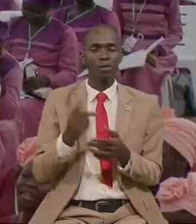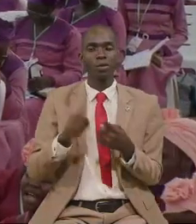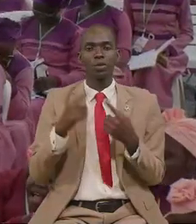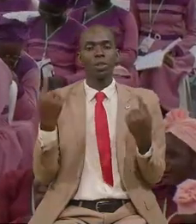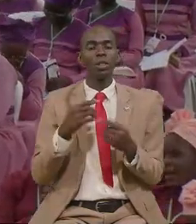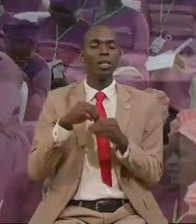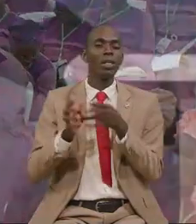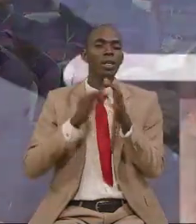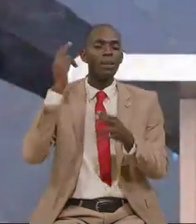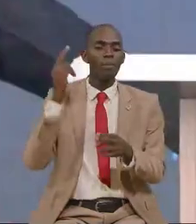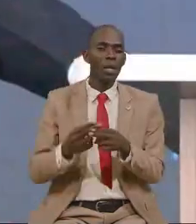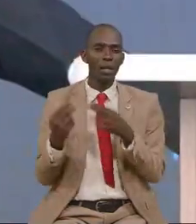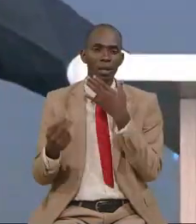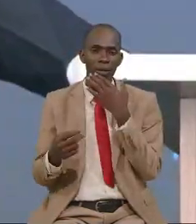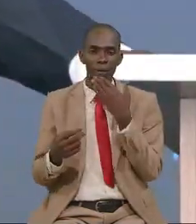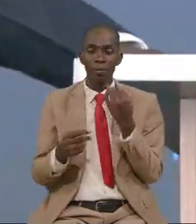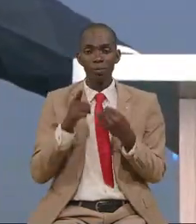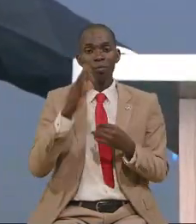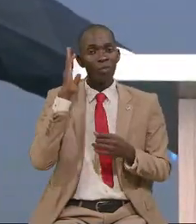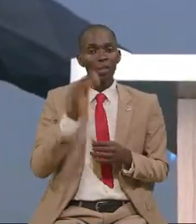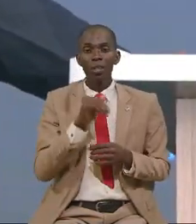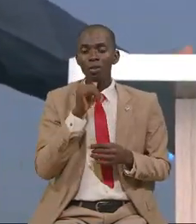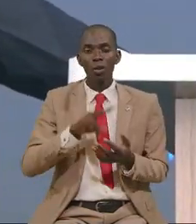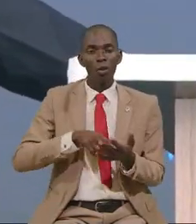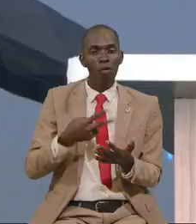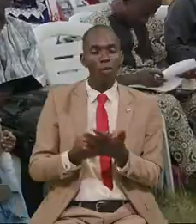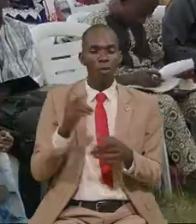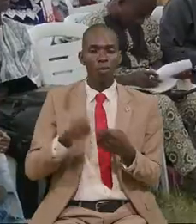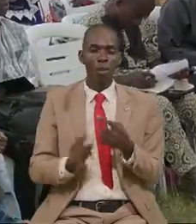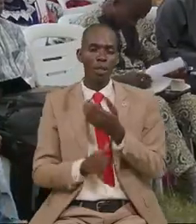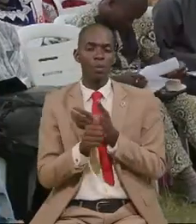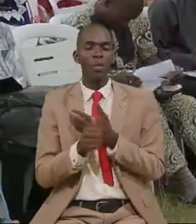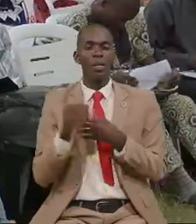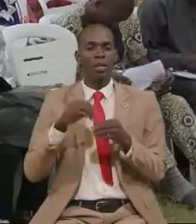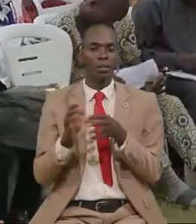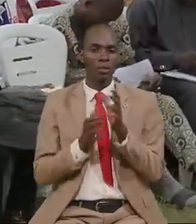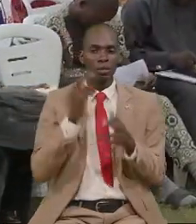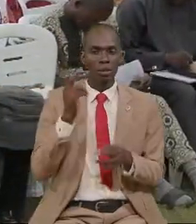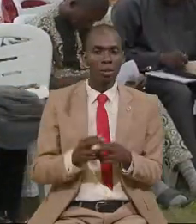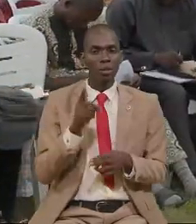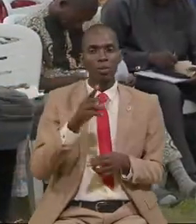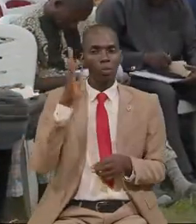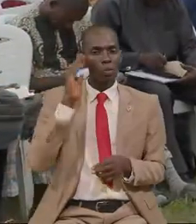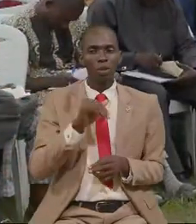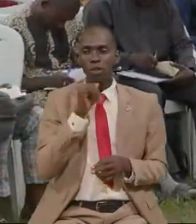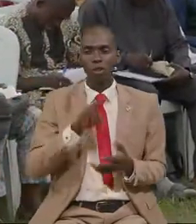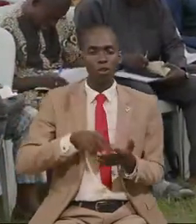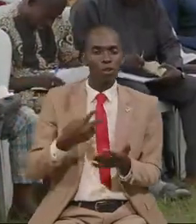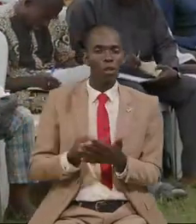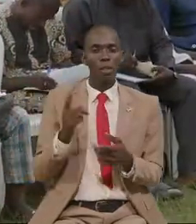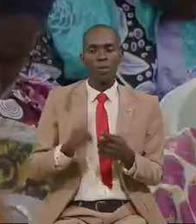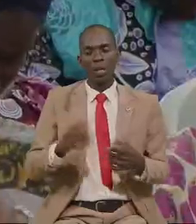Amen. Yes. You will not fall into danger. Yes. You will not fall into sickness.